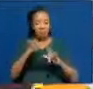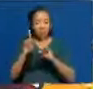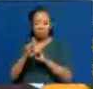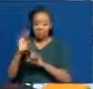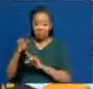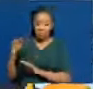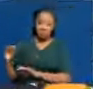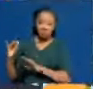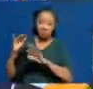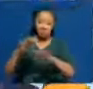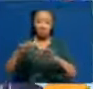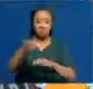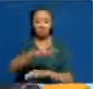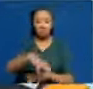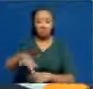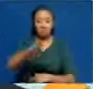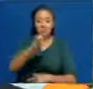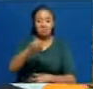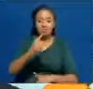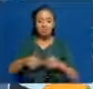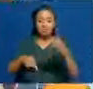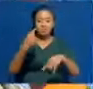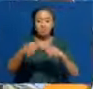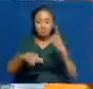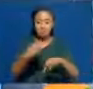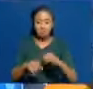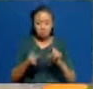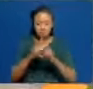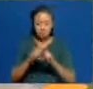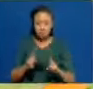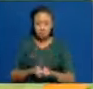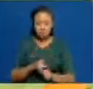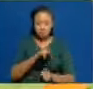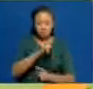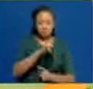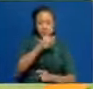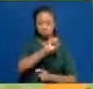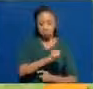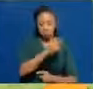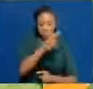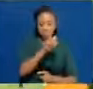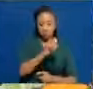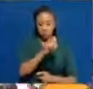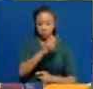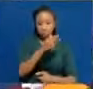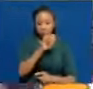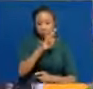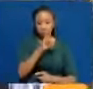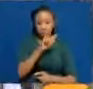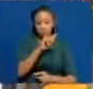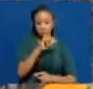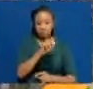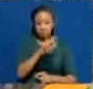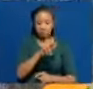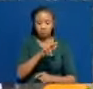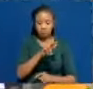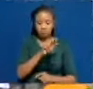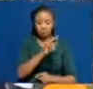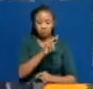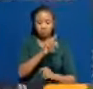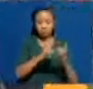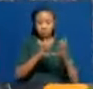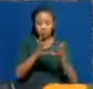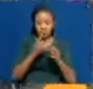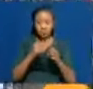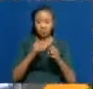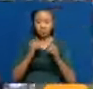way to the St. Sebastian Park for a match that Shabana needed a draw to clinch the NSL title. Murang'a won the match 2-1 to set